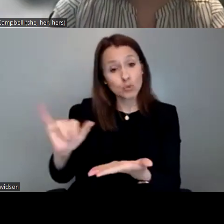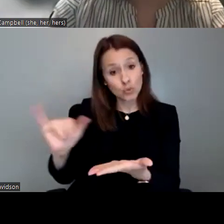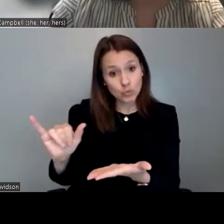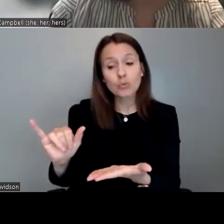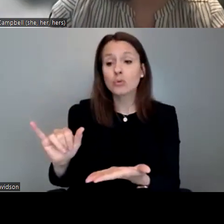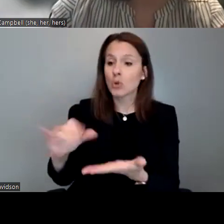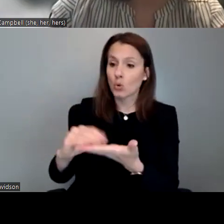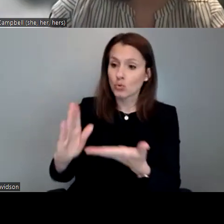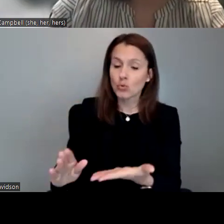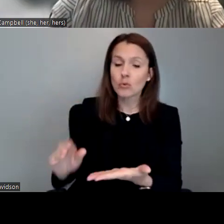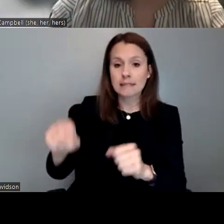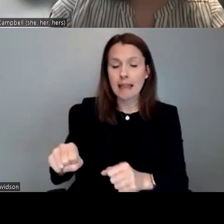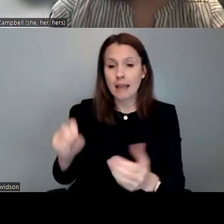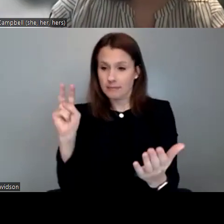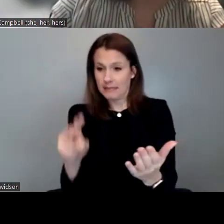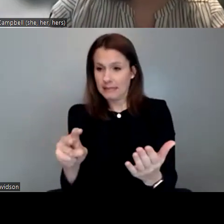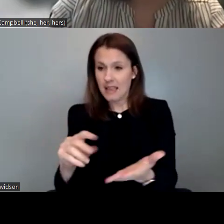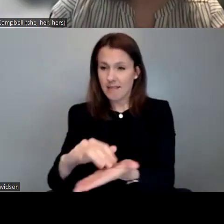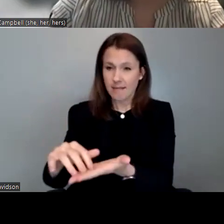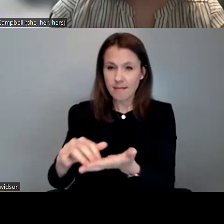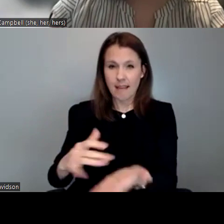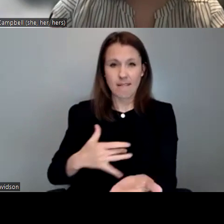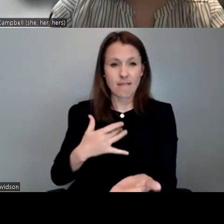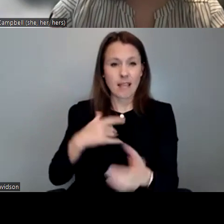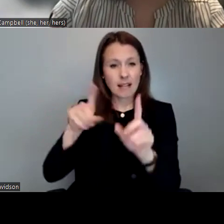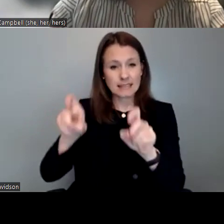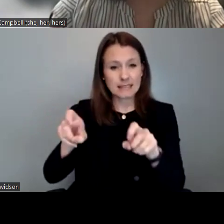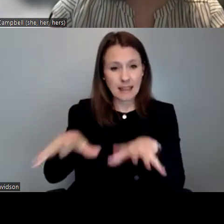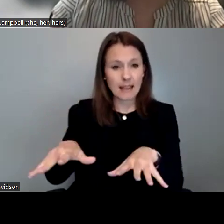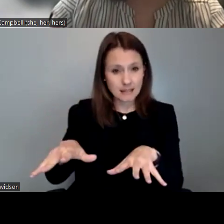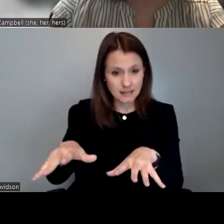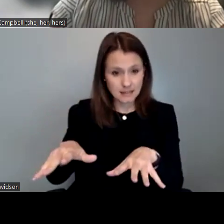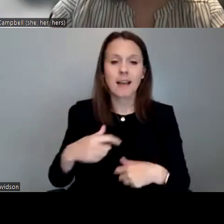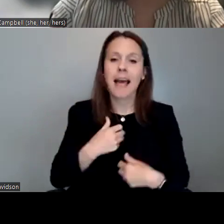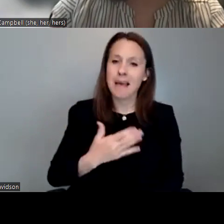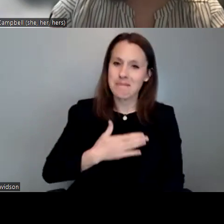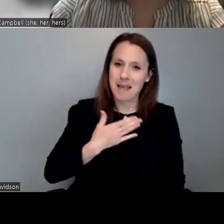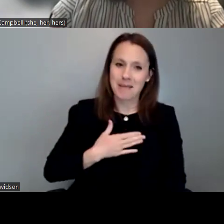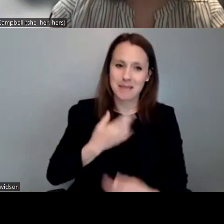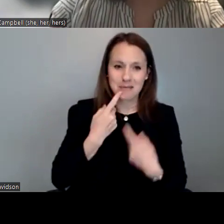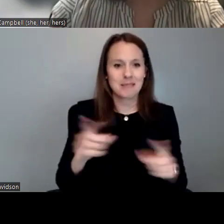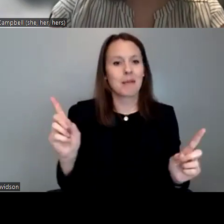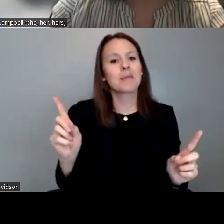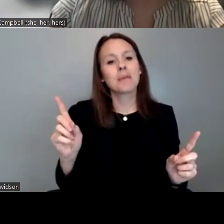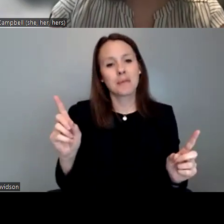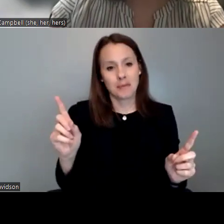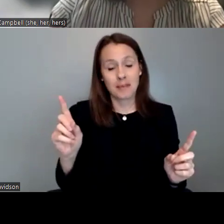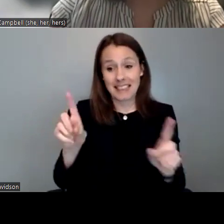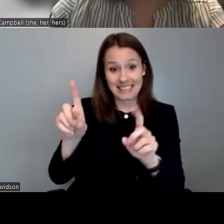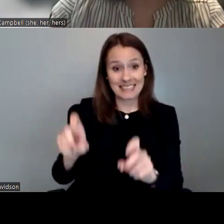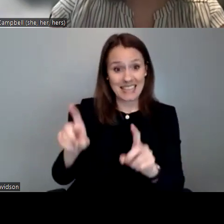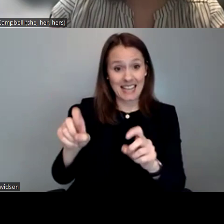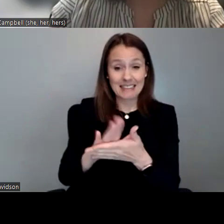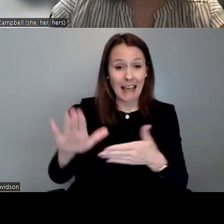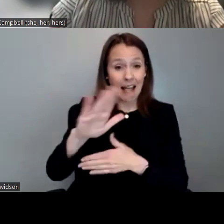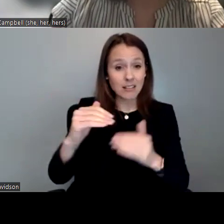their tests via the computer. I'm happy to say that the tests at the college